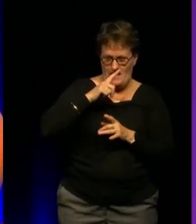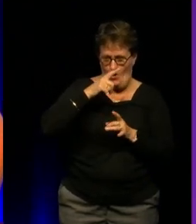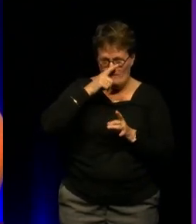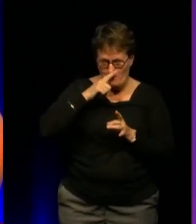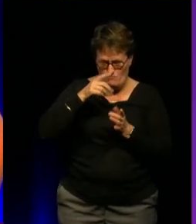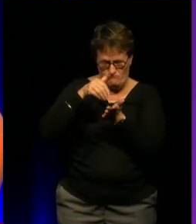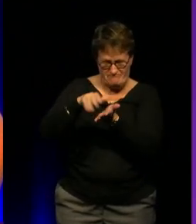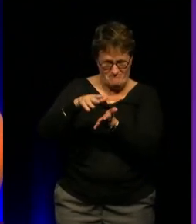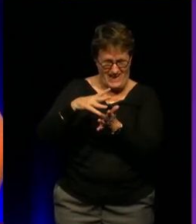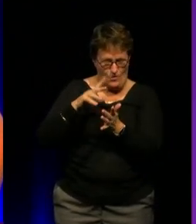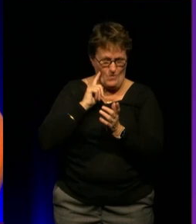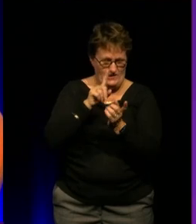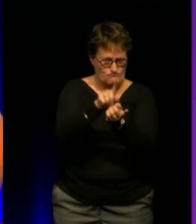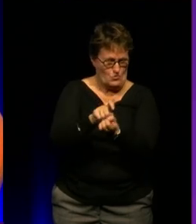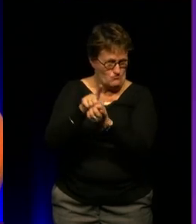people.